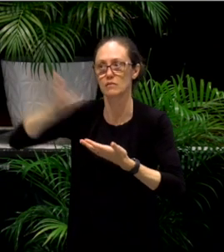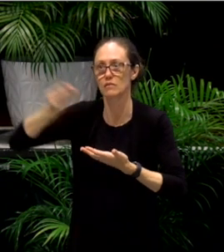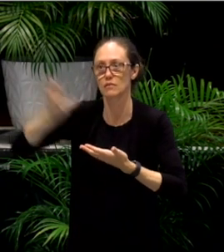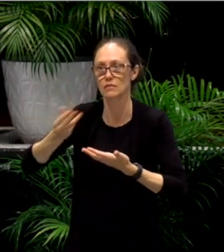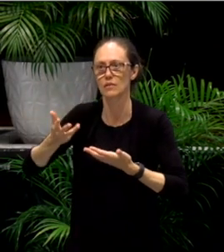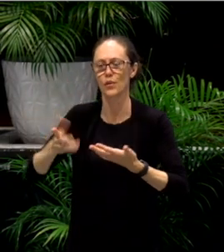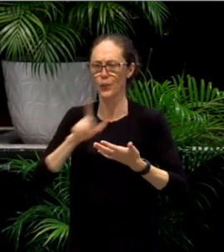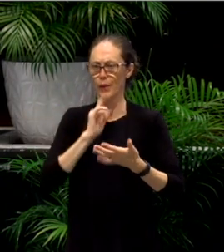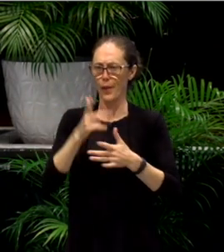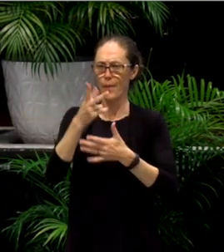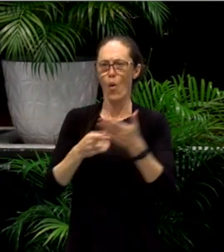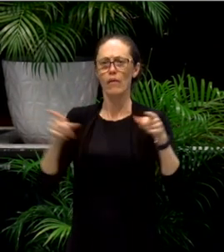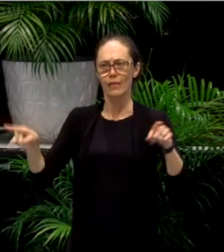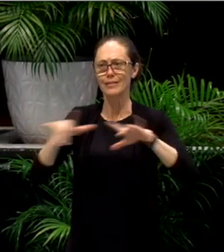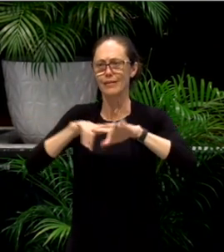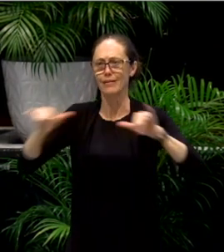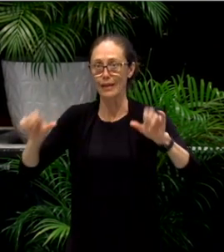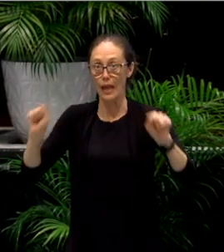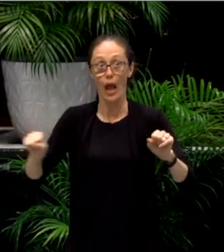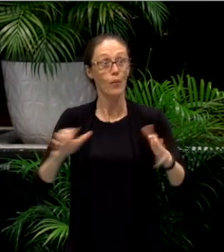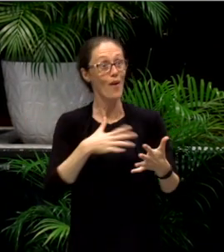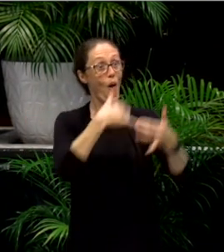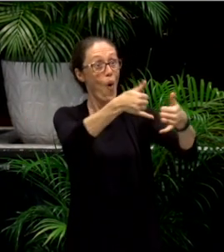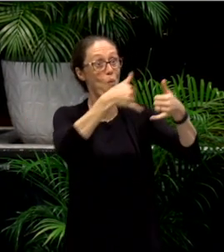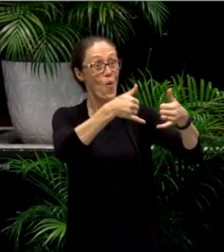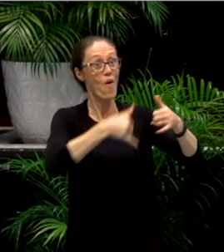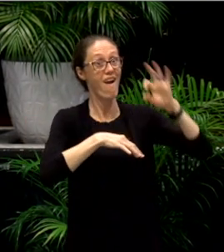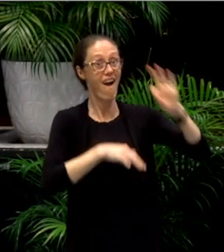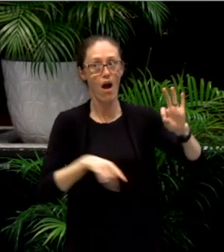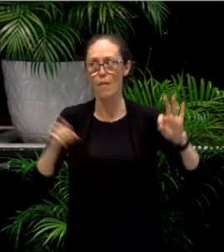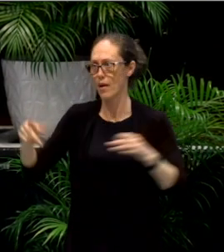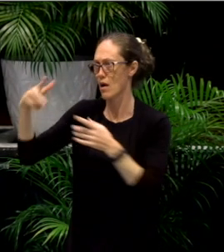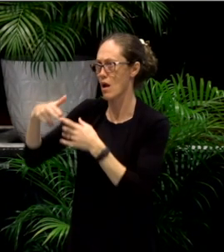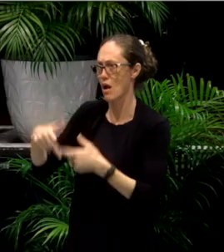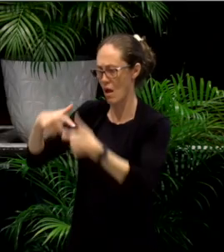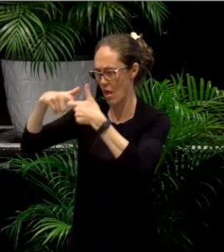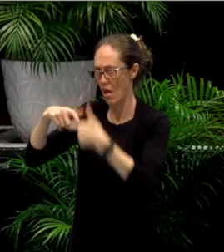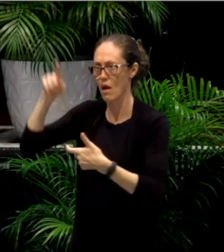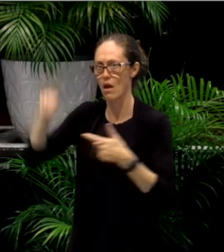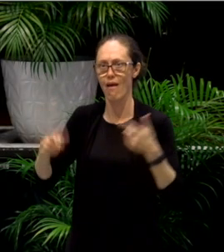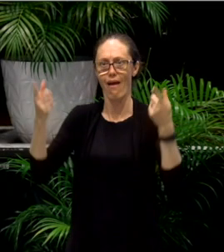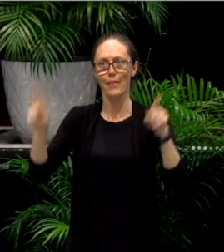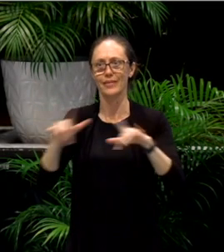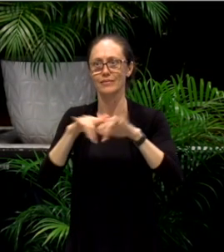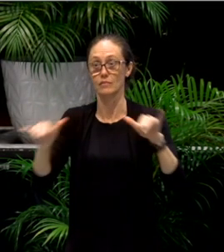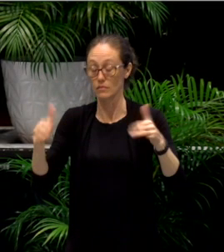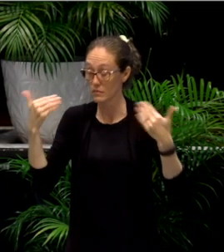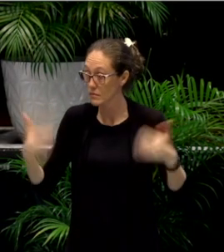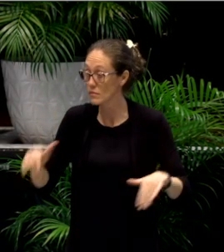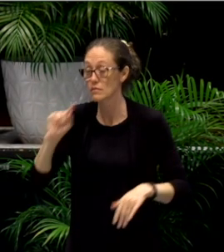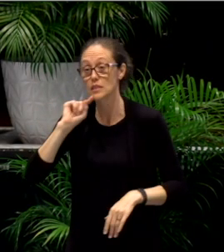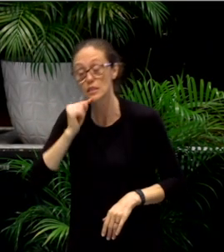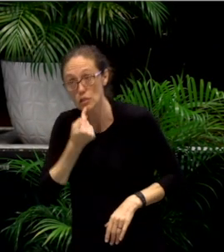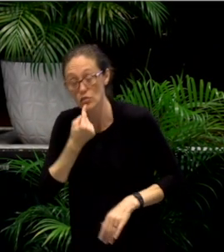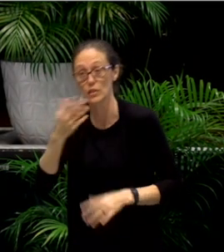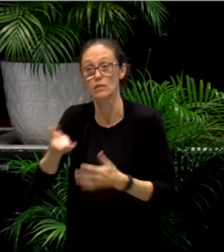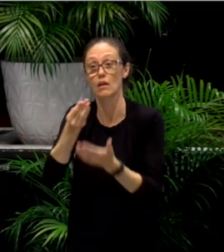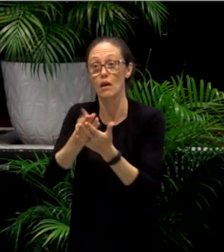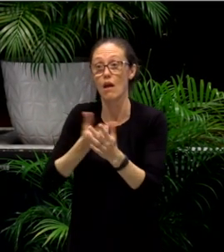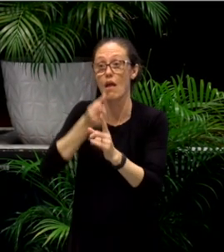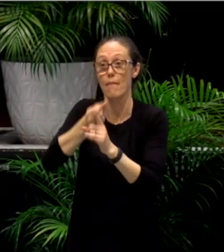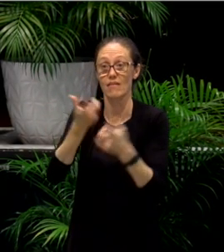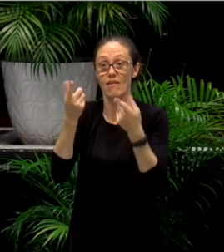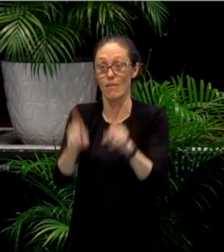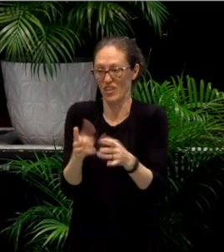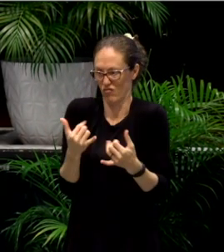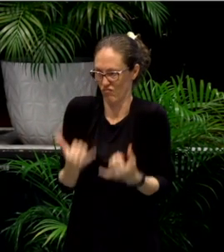exist simultaneously, but I want to assure you that there are very significant financial impacts that are happening in real